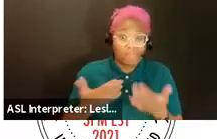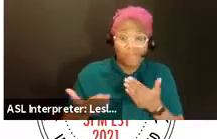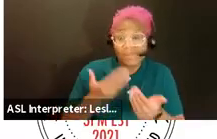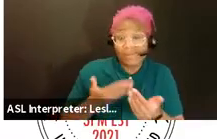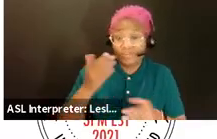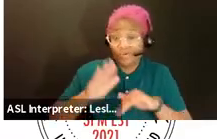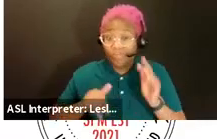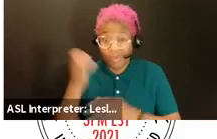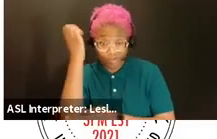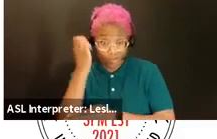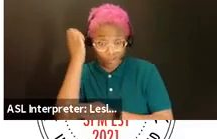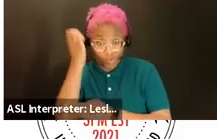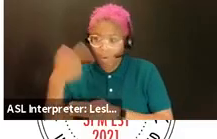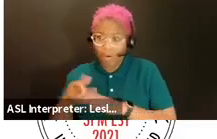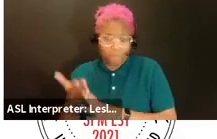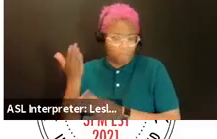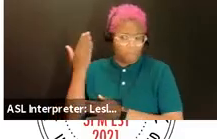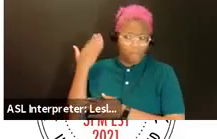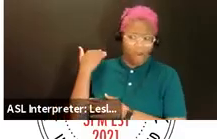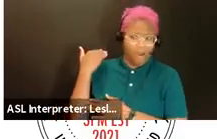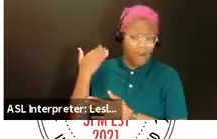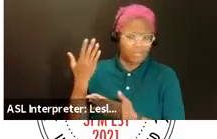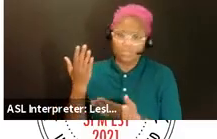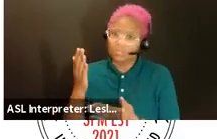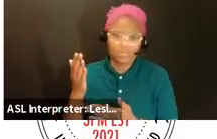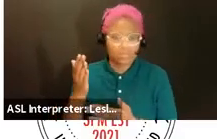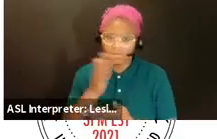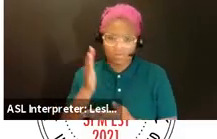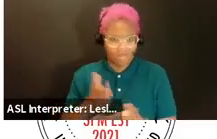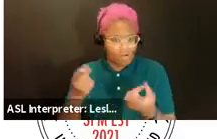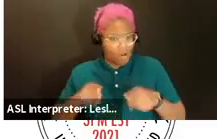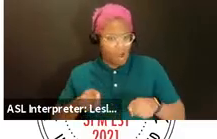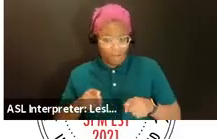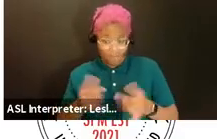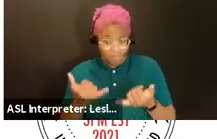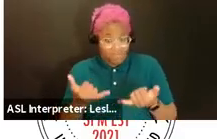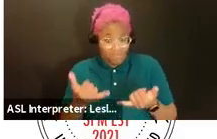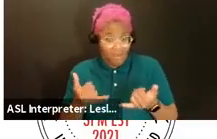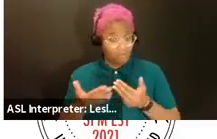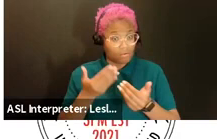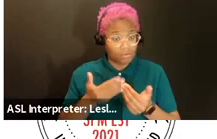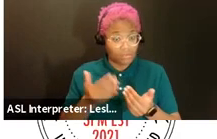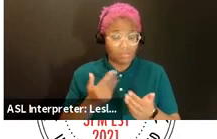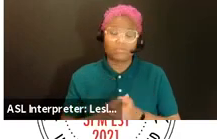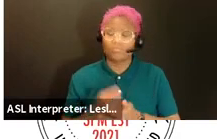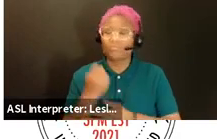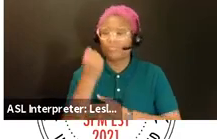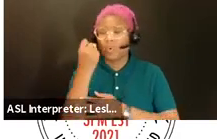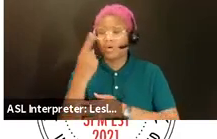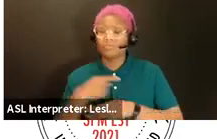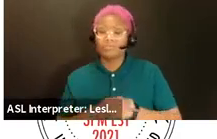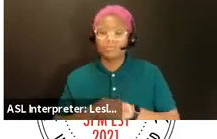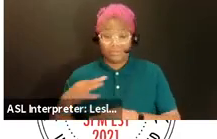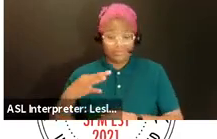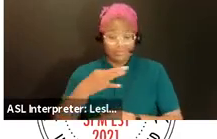That's never happened before. So run with it. We know that there's serious staff shortages at consulates due